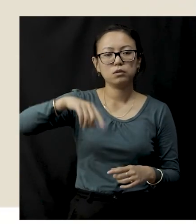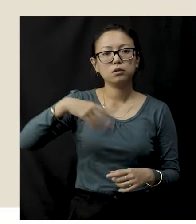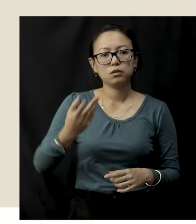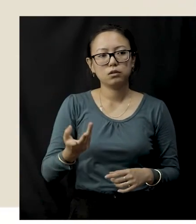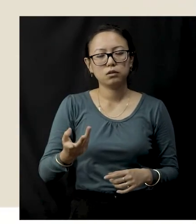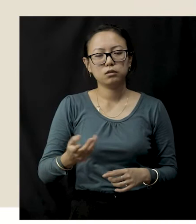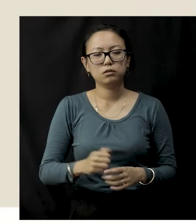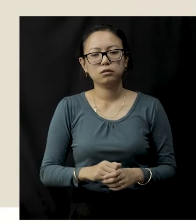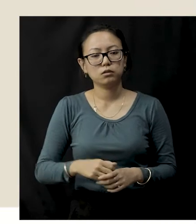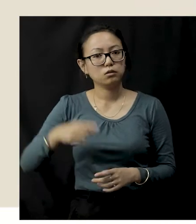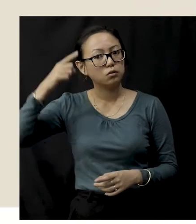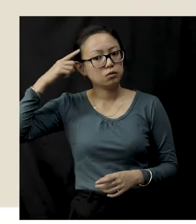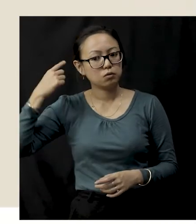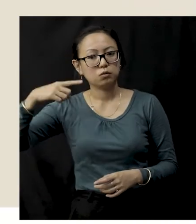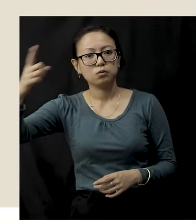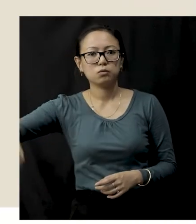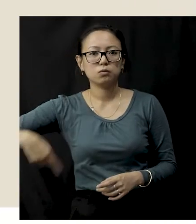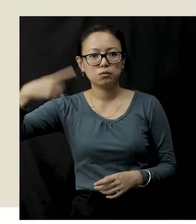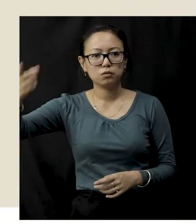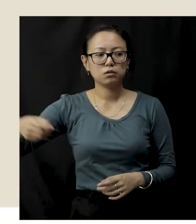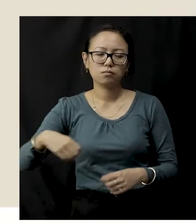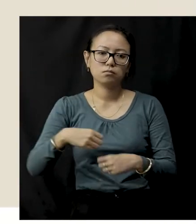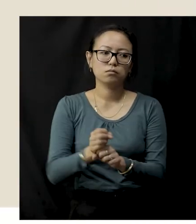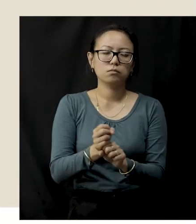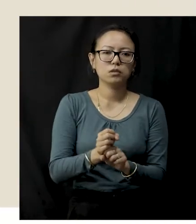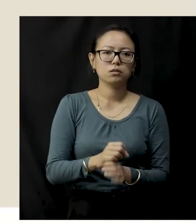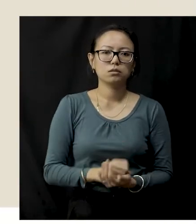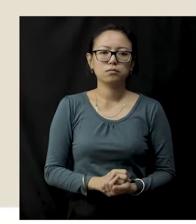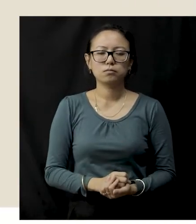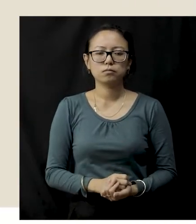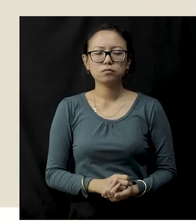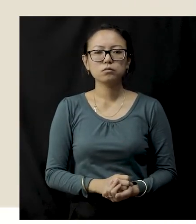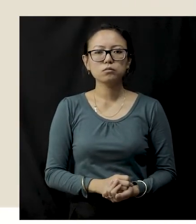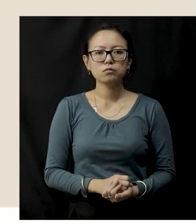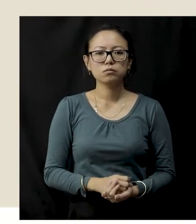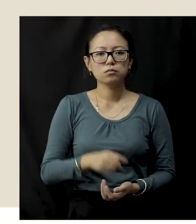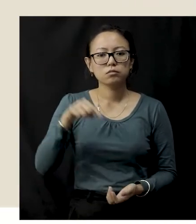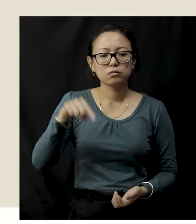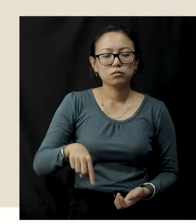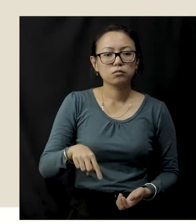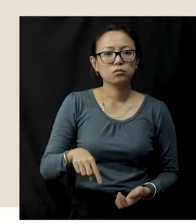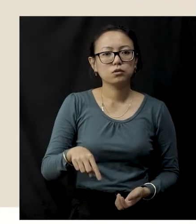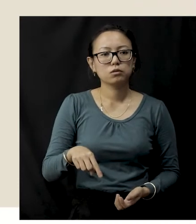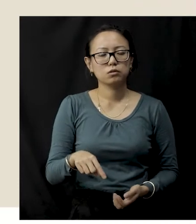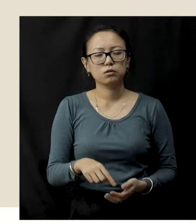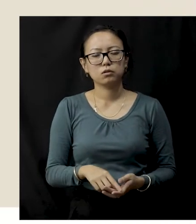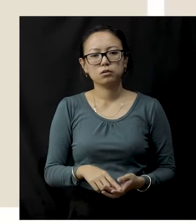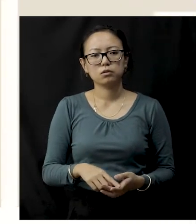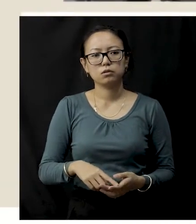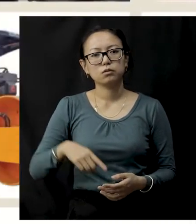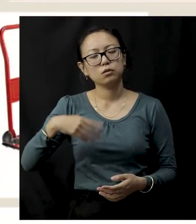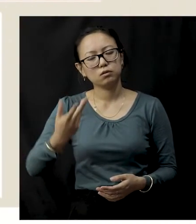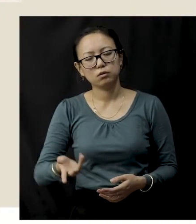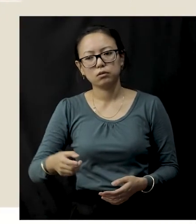right? So with the invention of this wheel, we can see that a lot of things was also